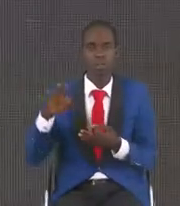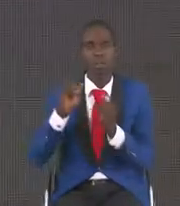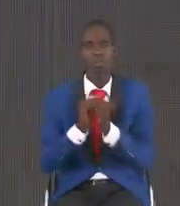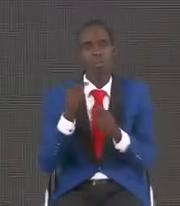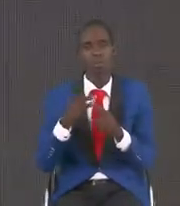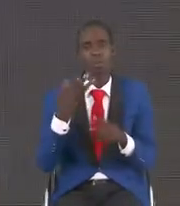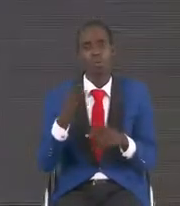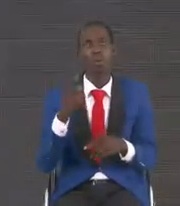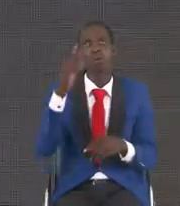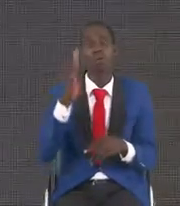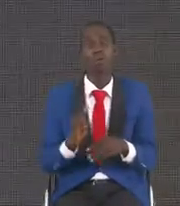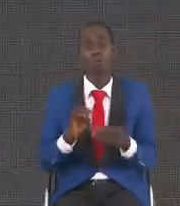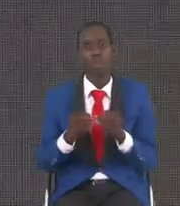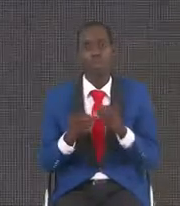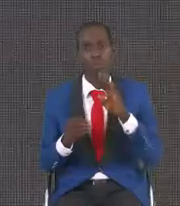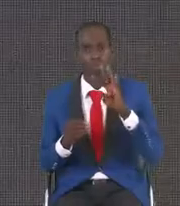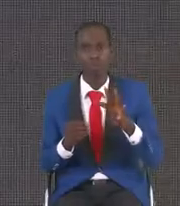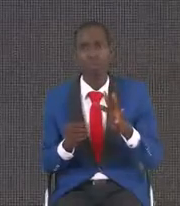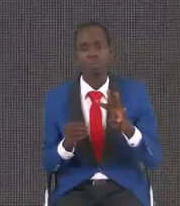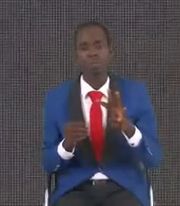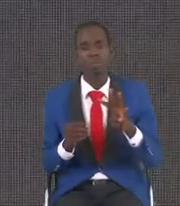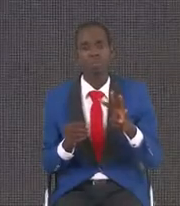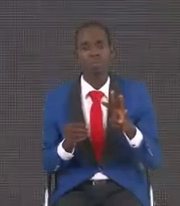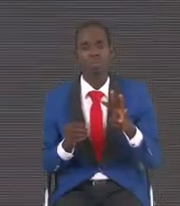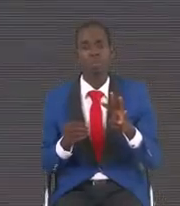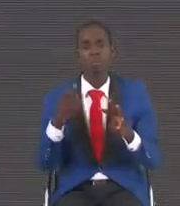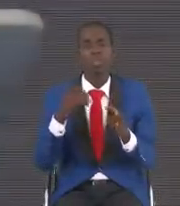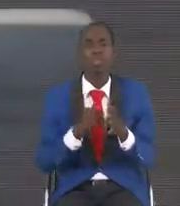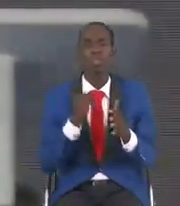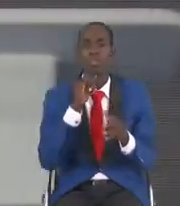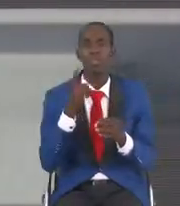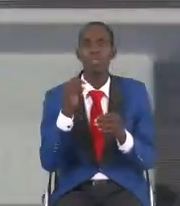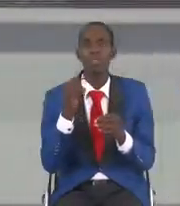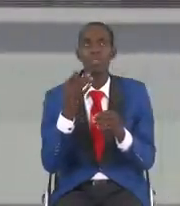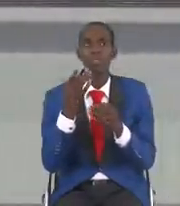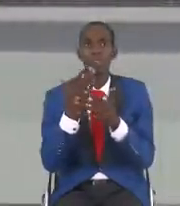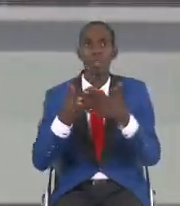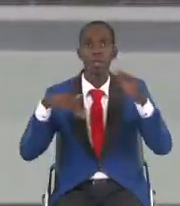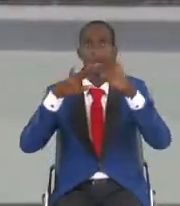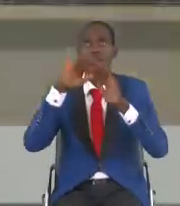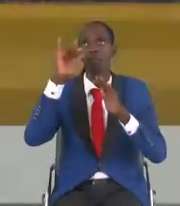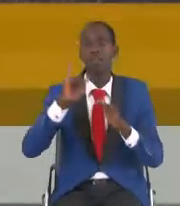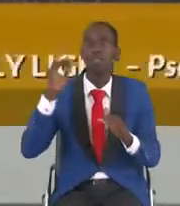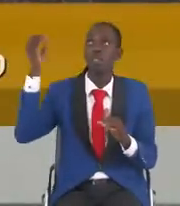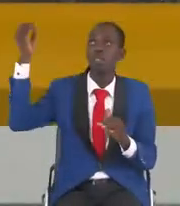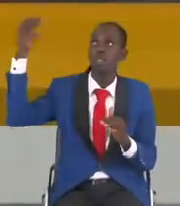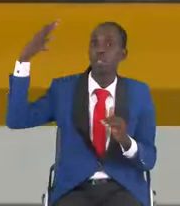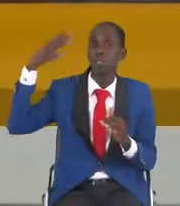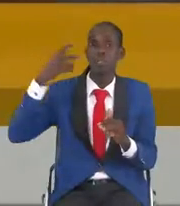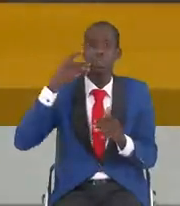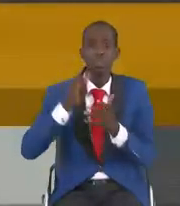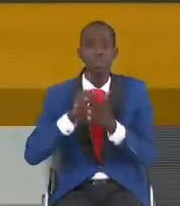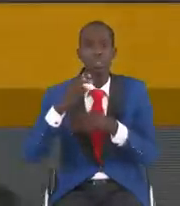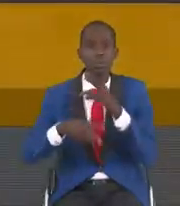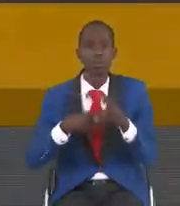Number four is the heavenly light. Heavenly light, you see, the world is dark, and if we're going to walk through